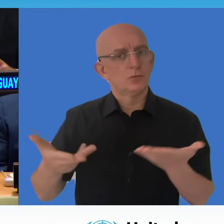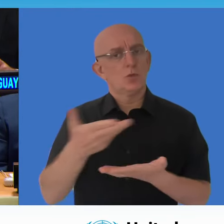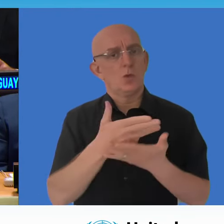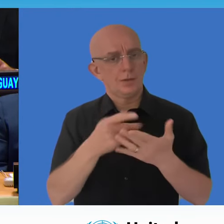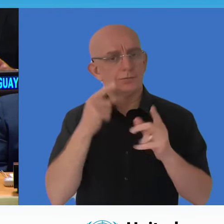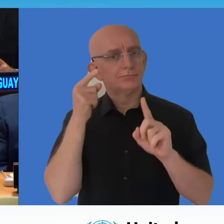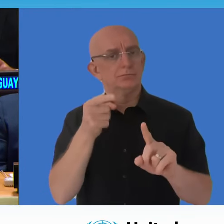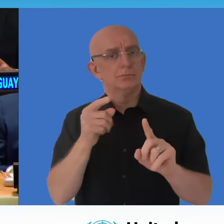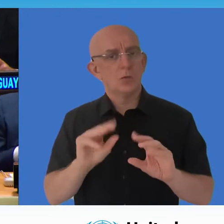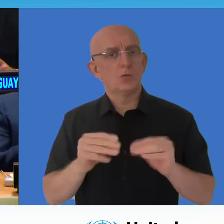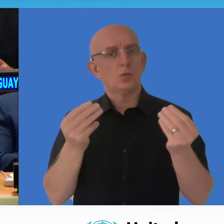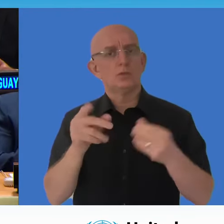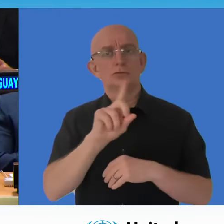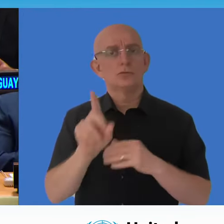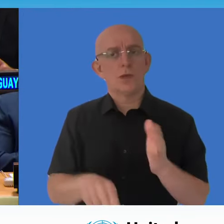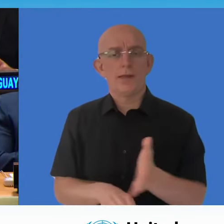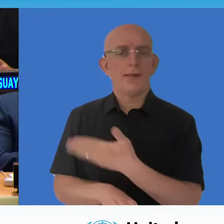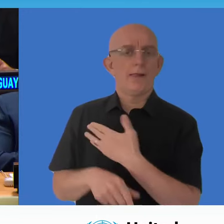for all. Thank you.